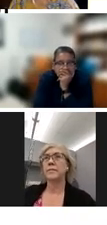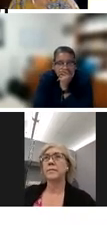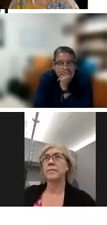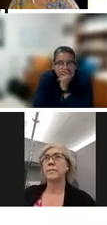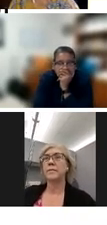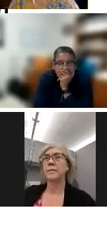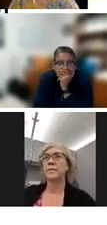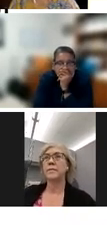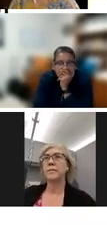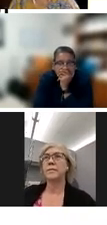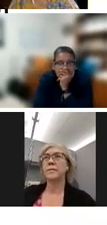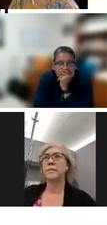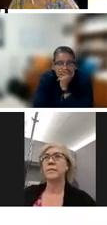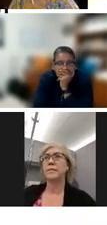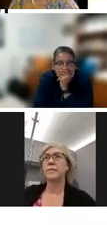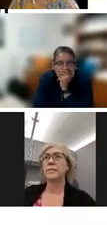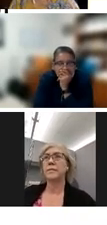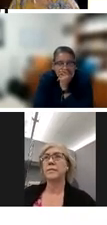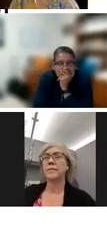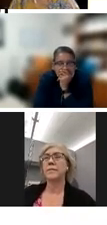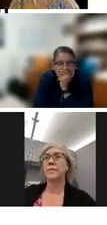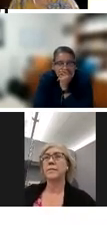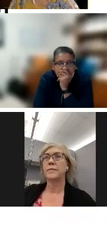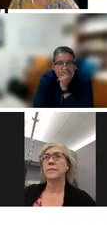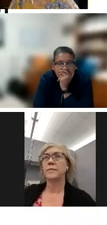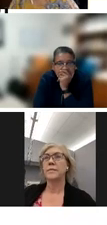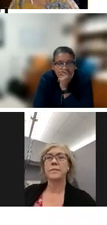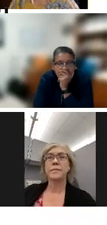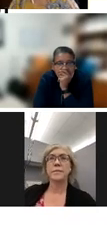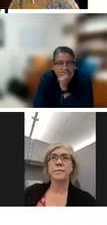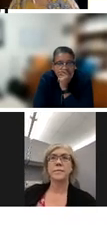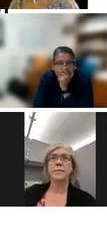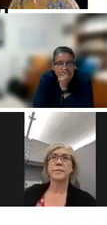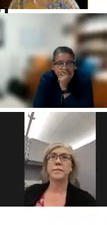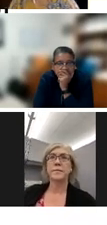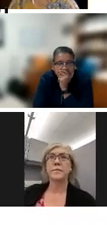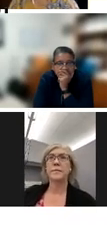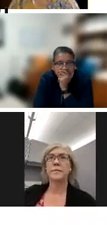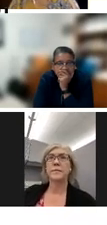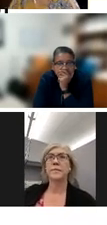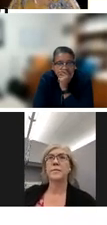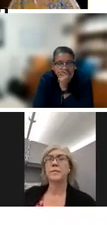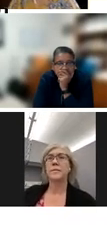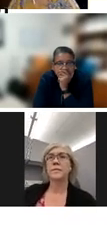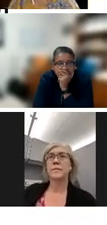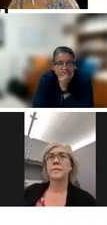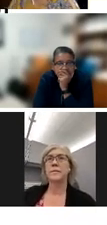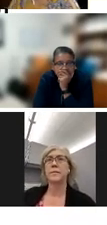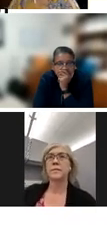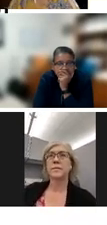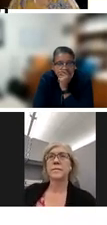Carpenter, who is the Development Manager for Sacramento Works and is in the career and job training arm of